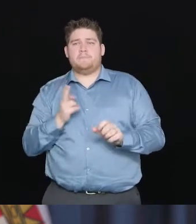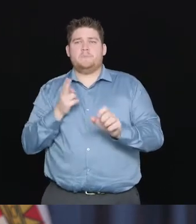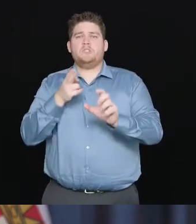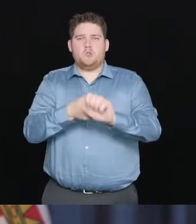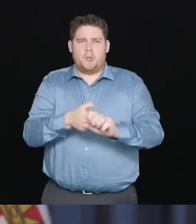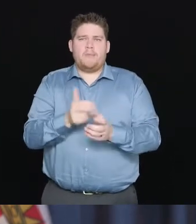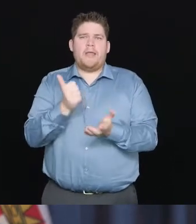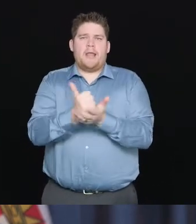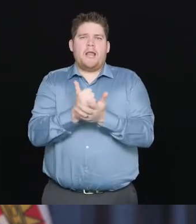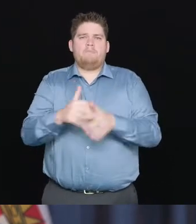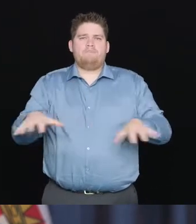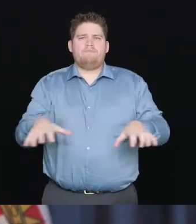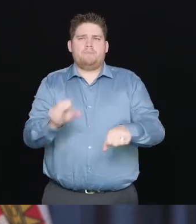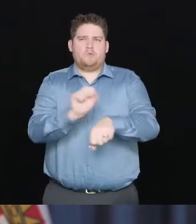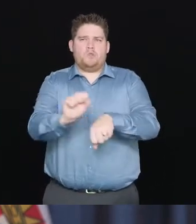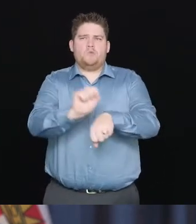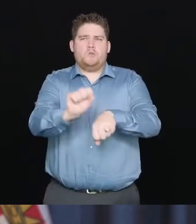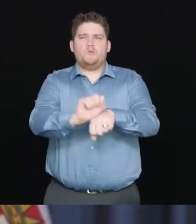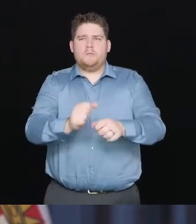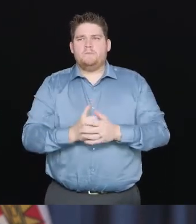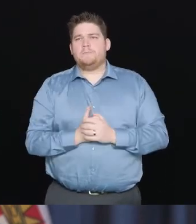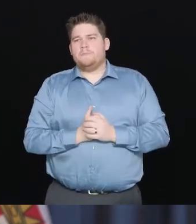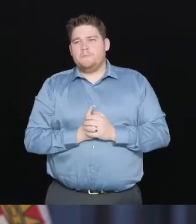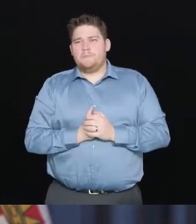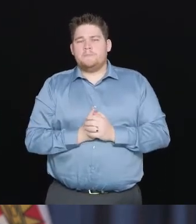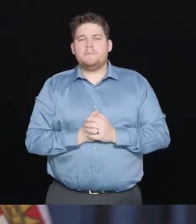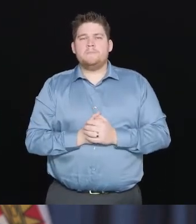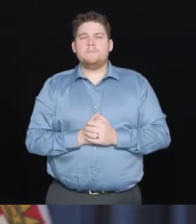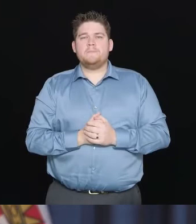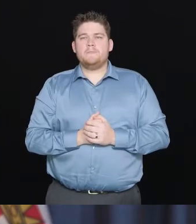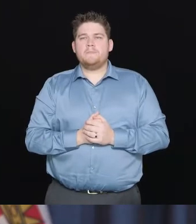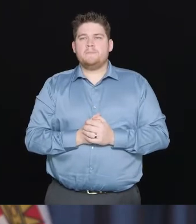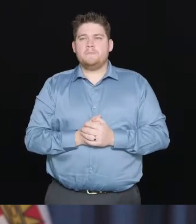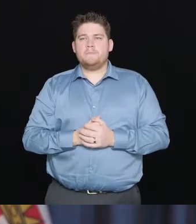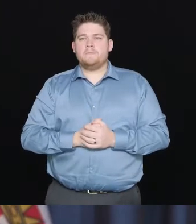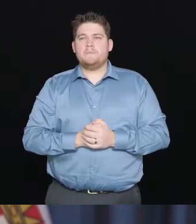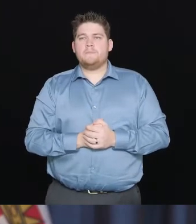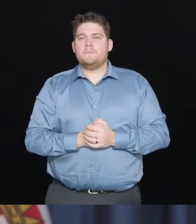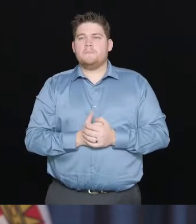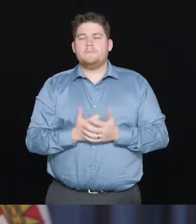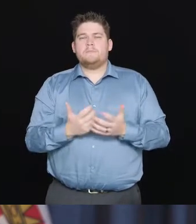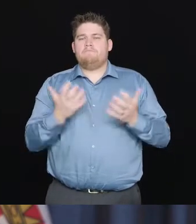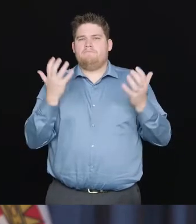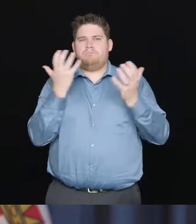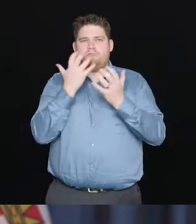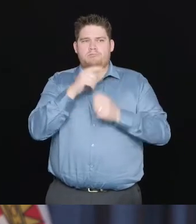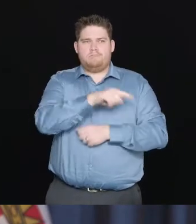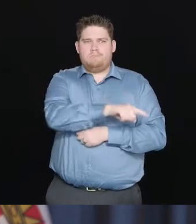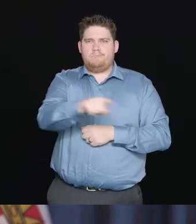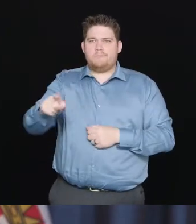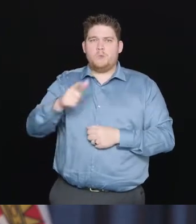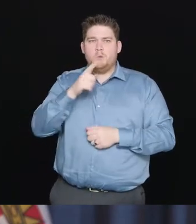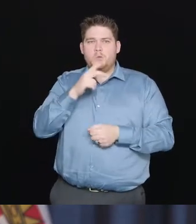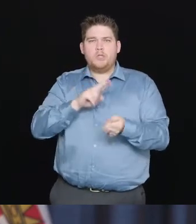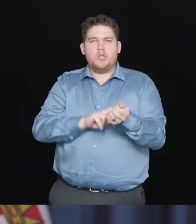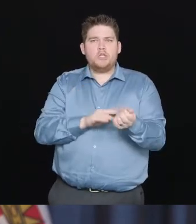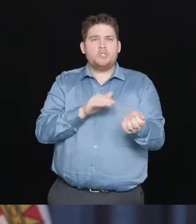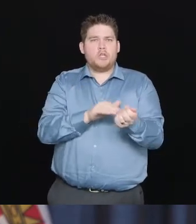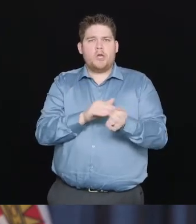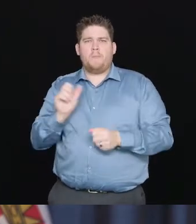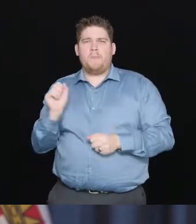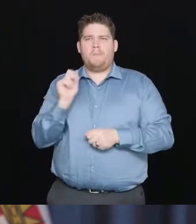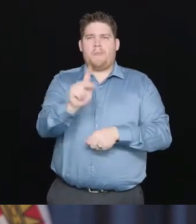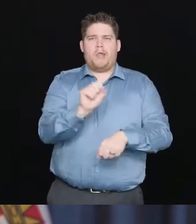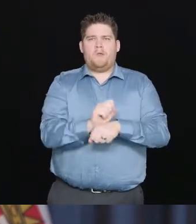And all I can say, and I want to speak for Dr. Henry and the Premier and the whole government, is how much we appreciate how much that demonstrates our